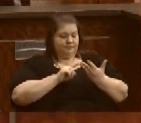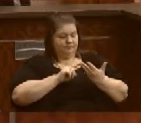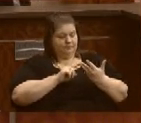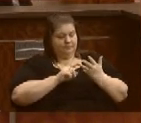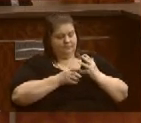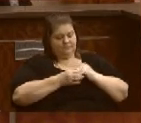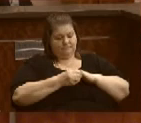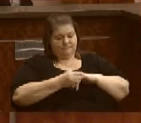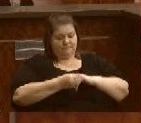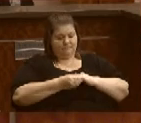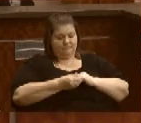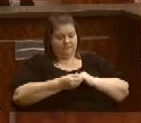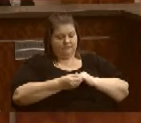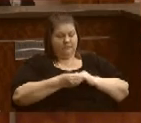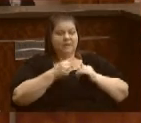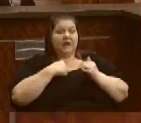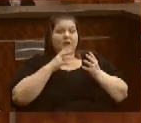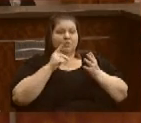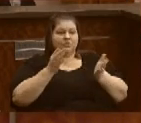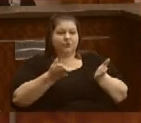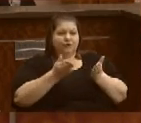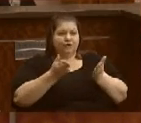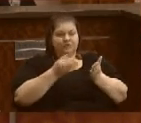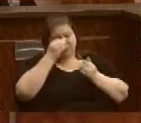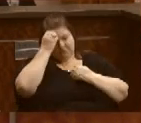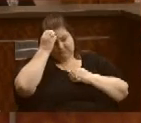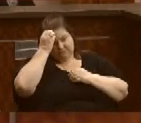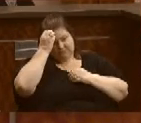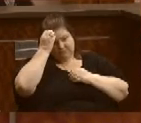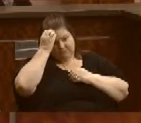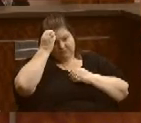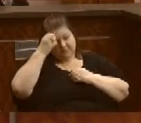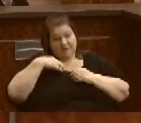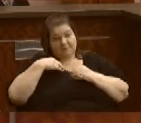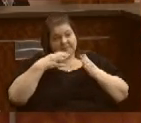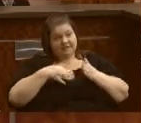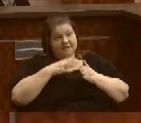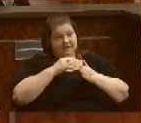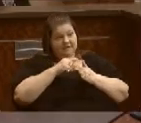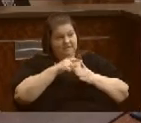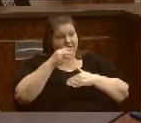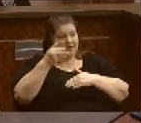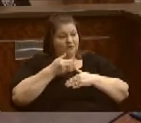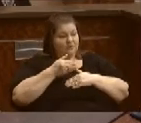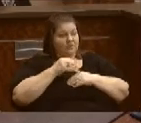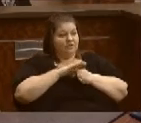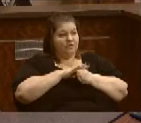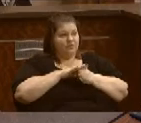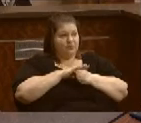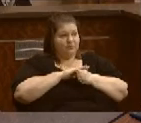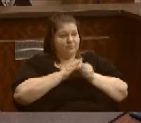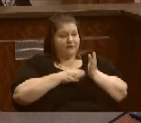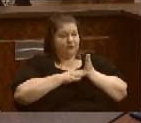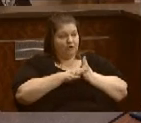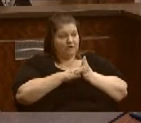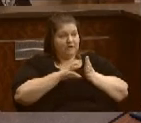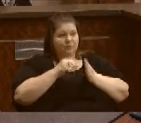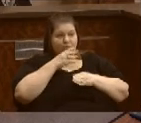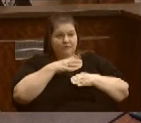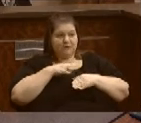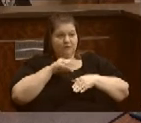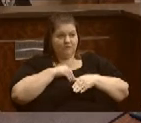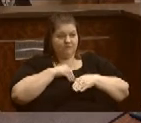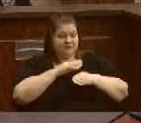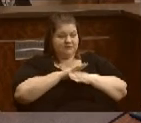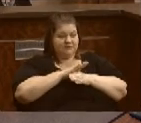once again to encourage the applicant as well as our staff to encourage the hiring of local minority and women-owned